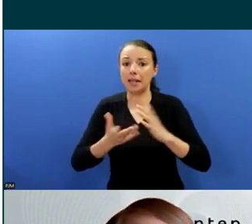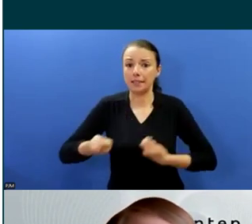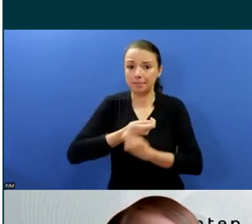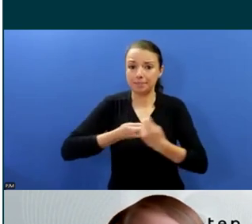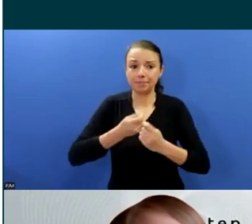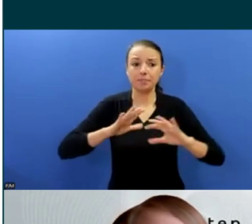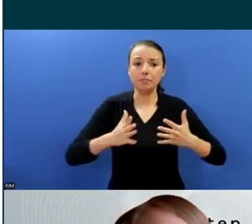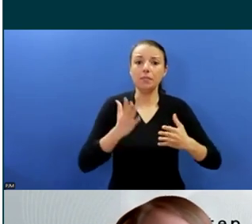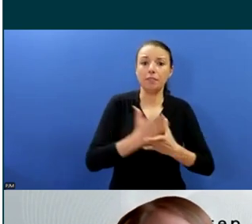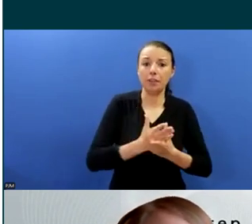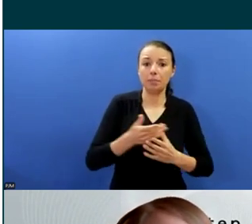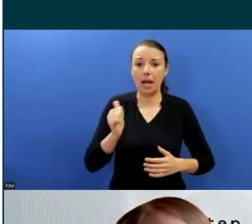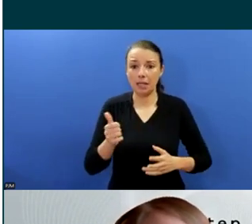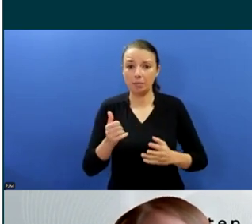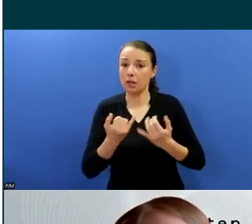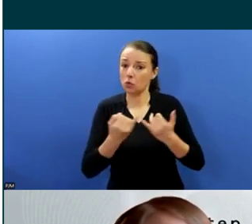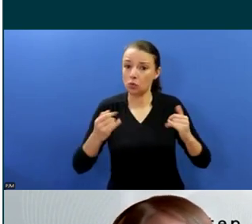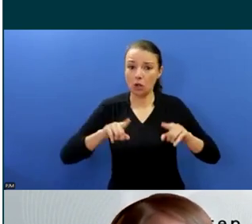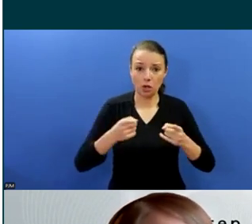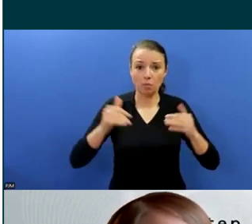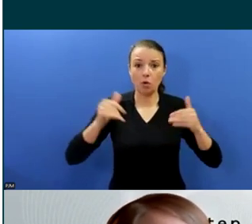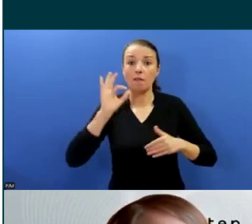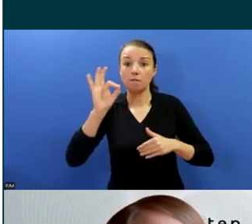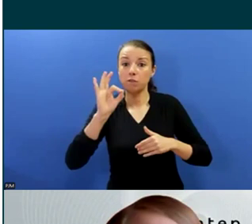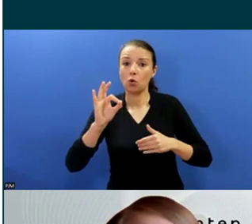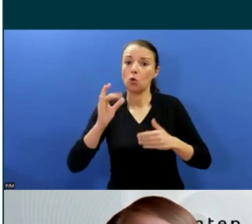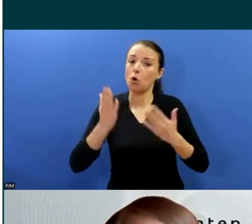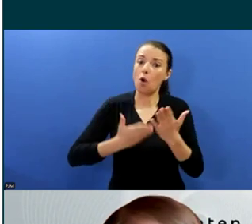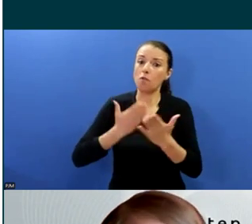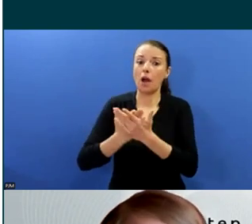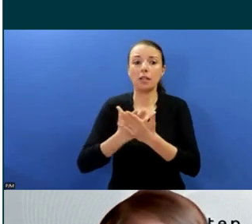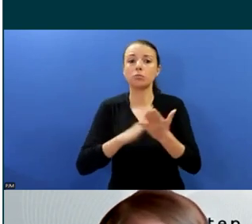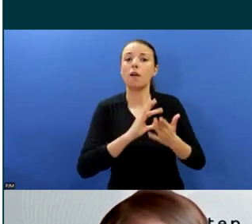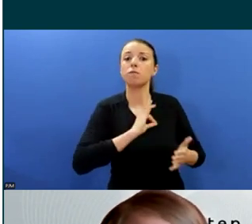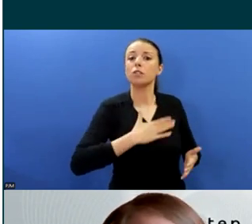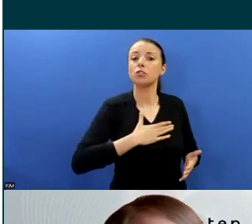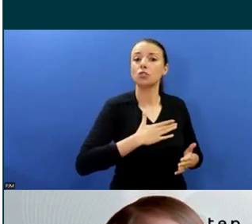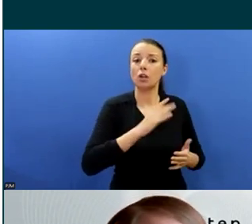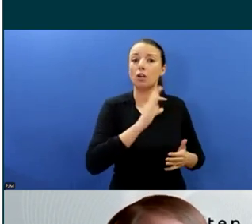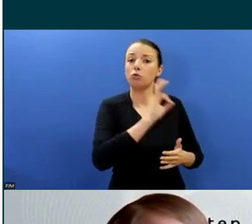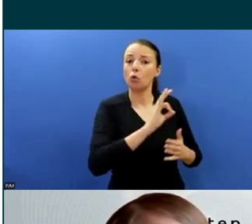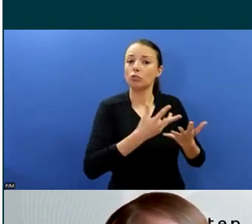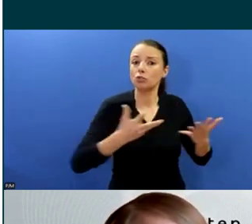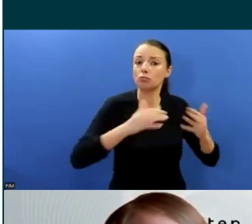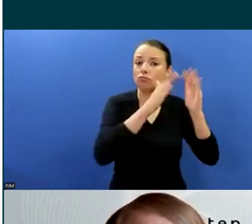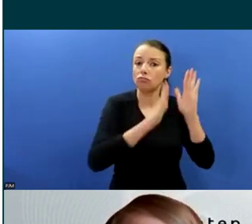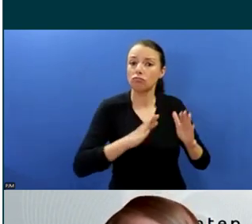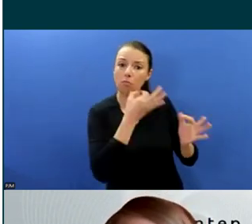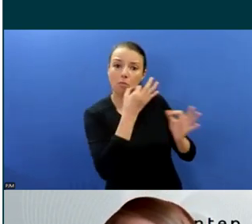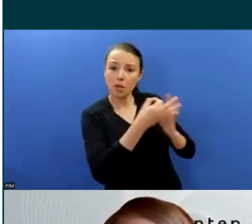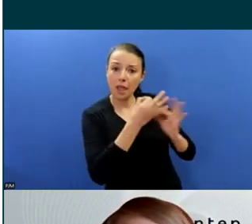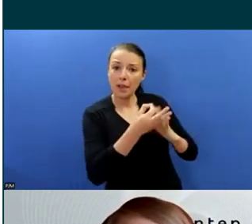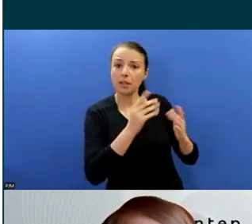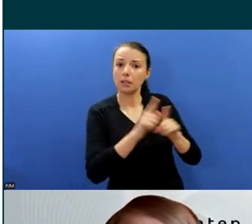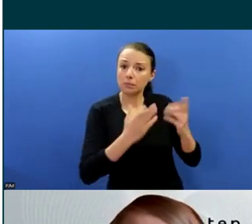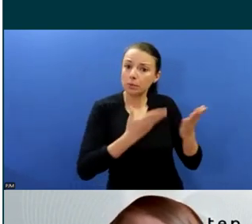present their offers, and property owners could ask questions as well. And in some cities, as I mentioned, in the city of Winterthur, for example,